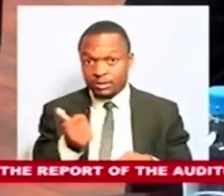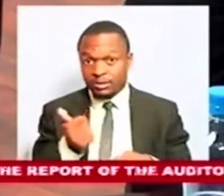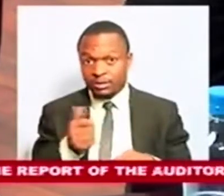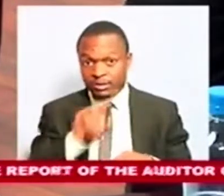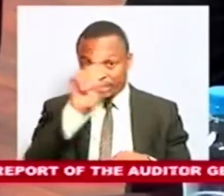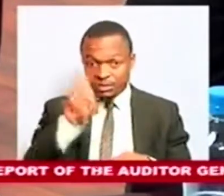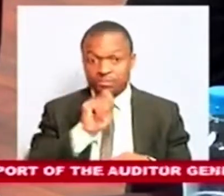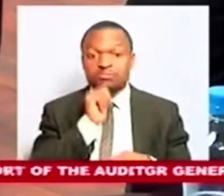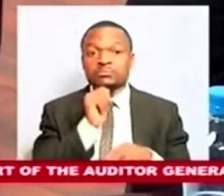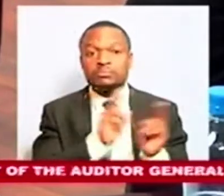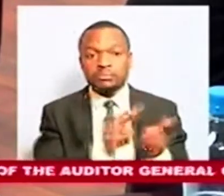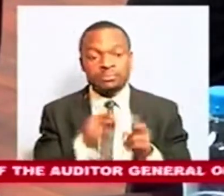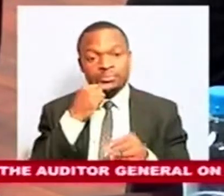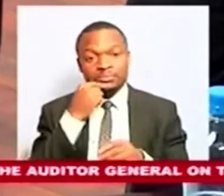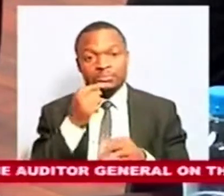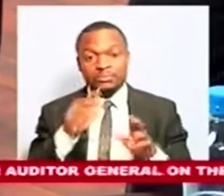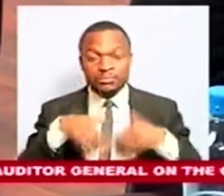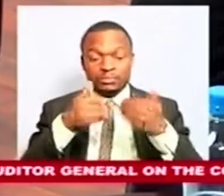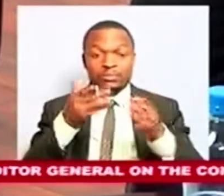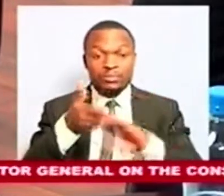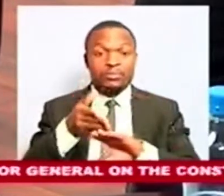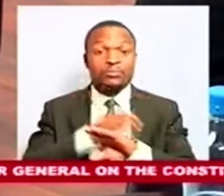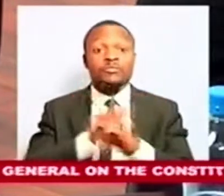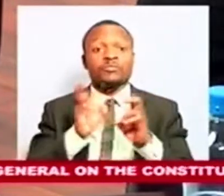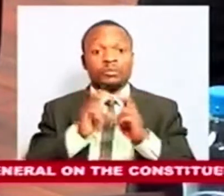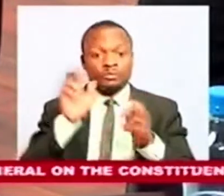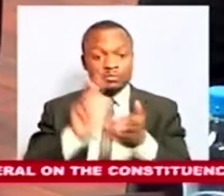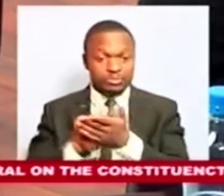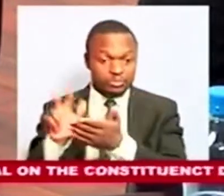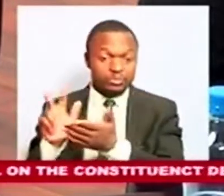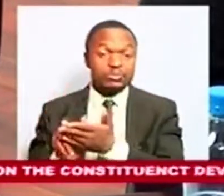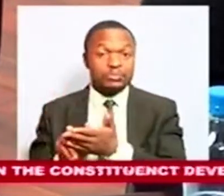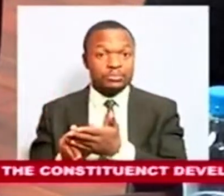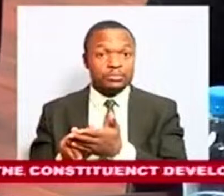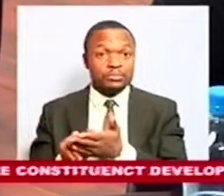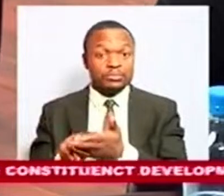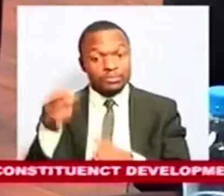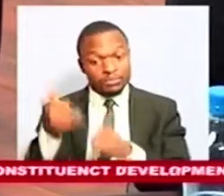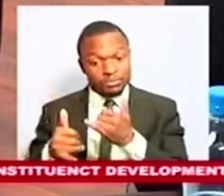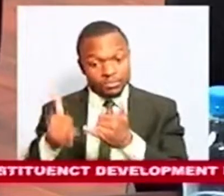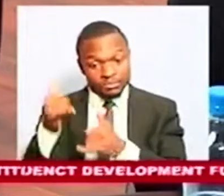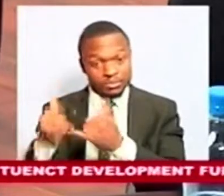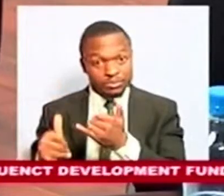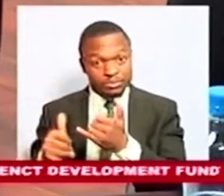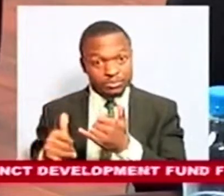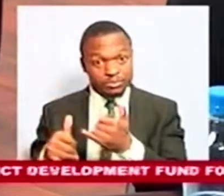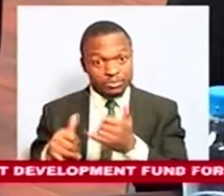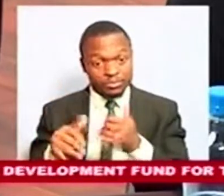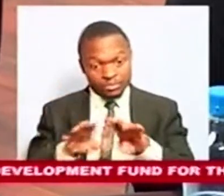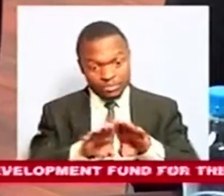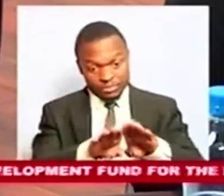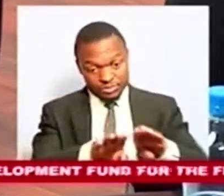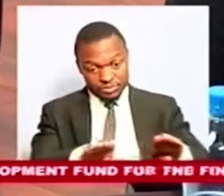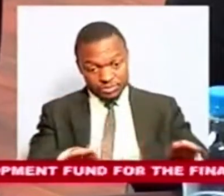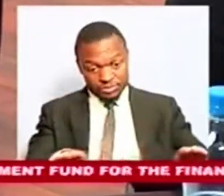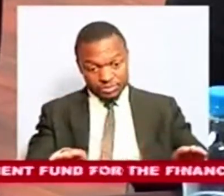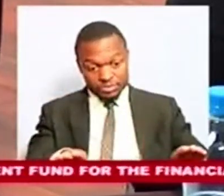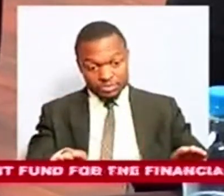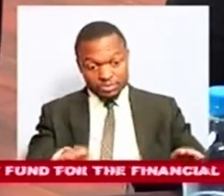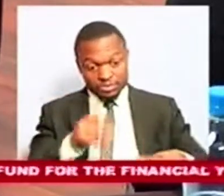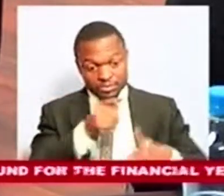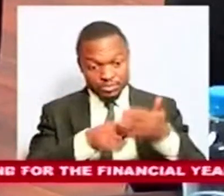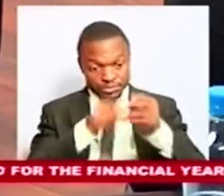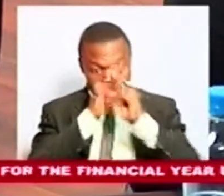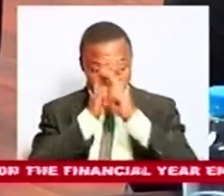issued earlier than the contract was signed, Chair, and also the completion of the veranda, and just what the